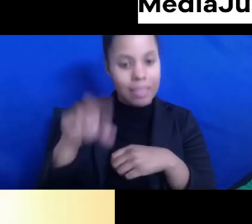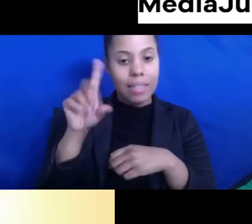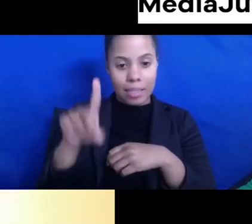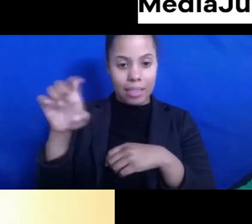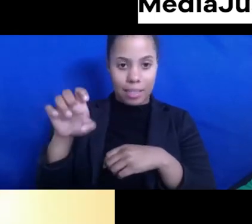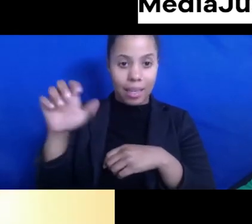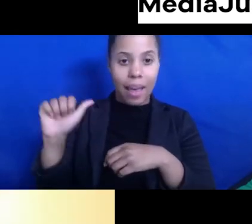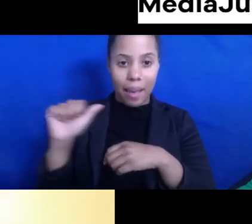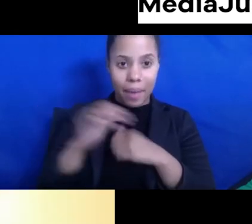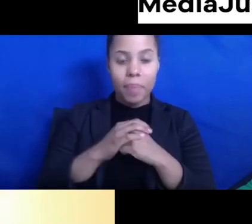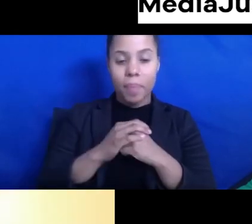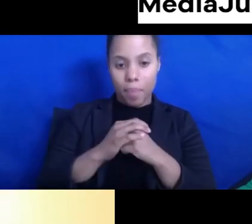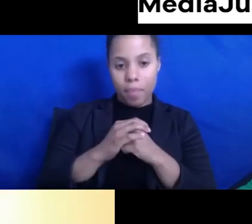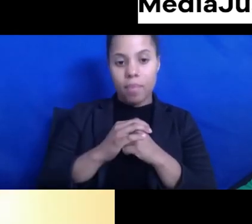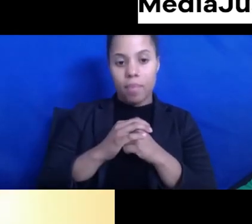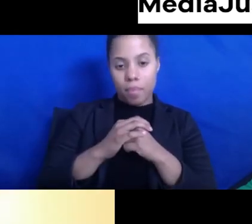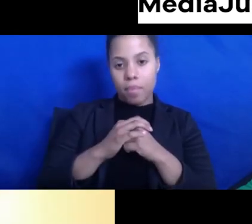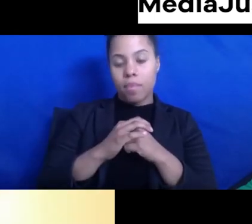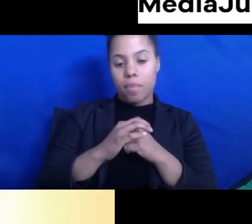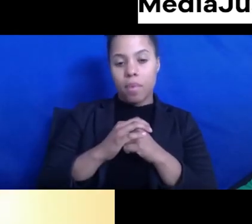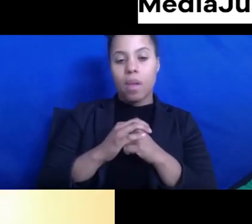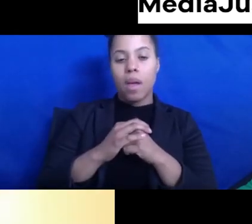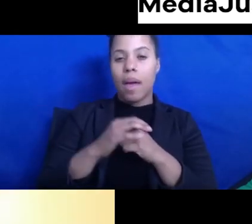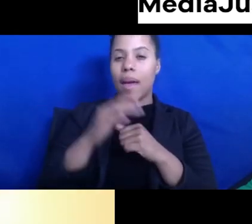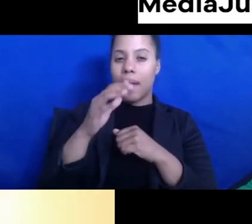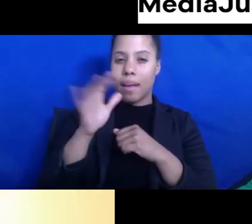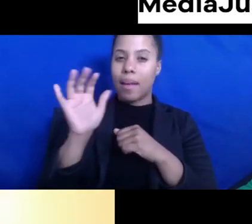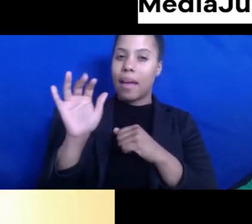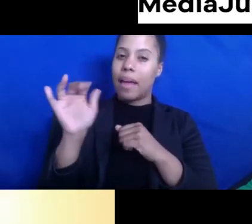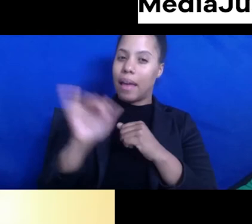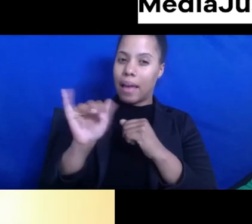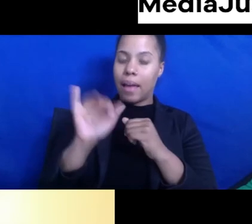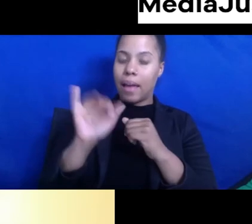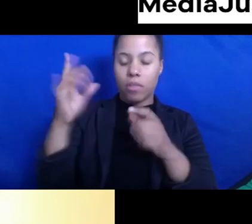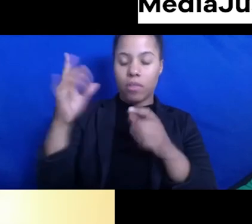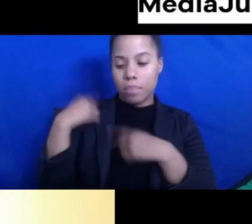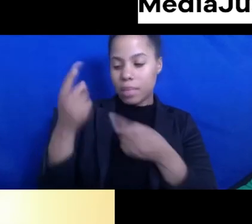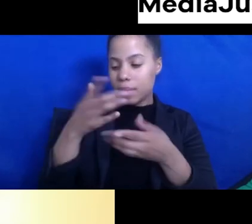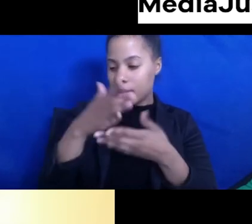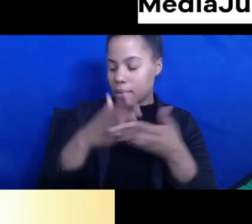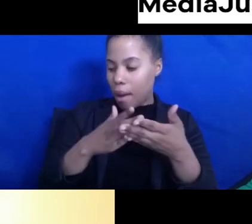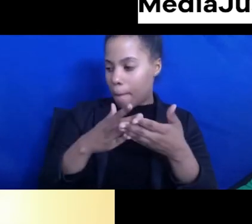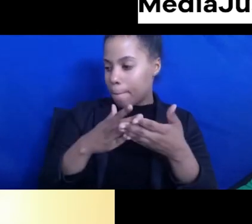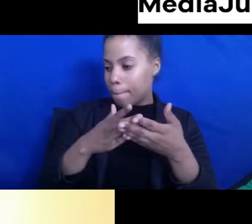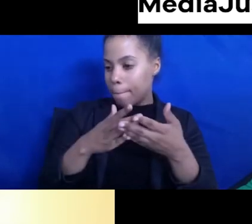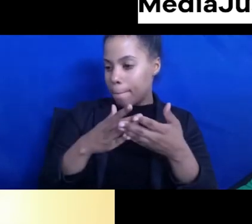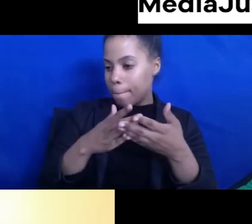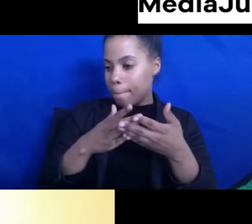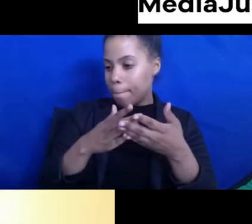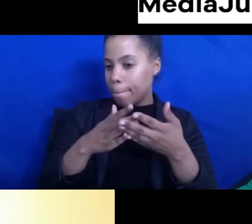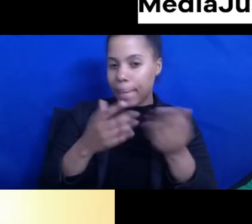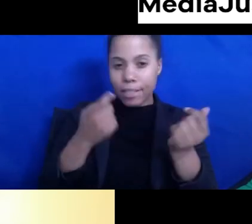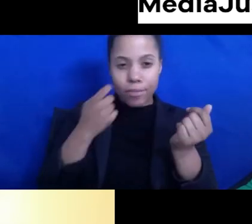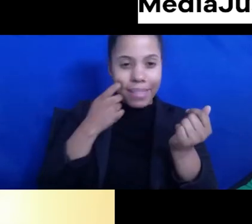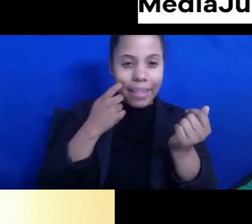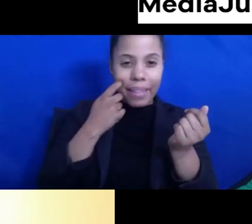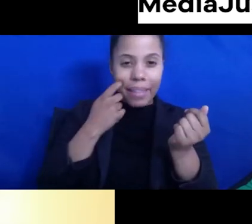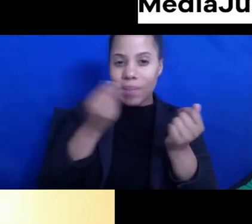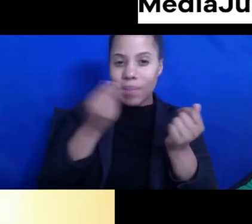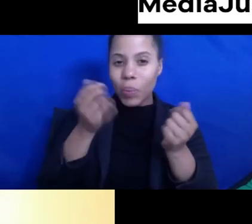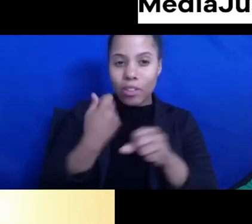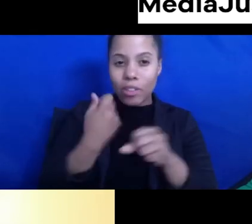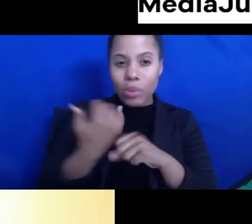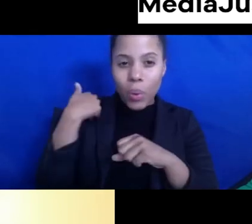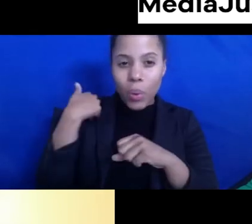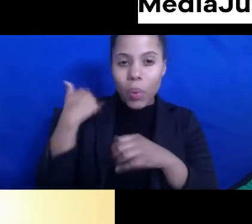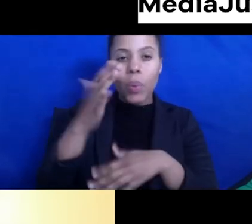And there's been some, you know, as recently as a few years ago, you know, some headlines